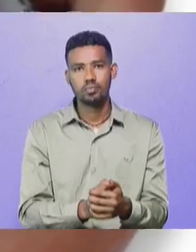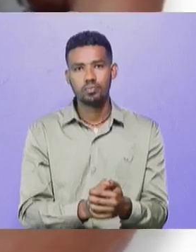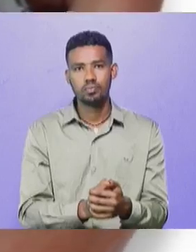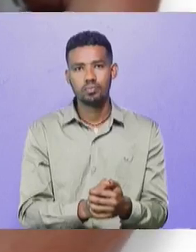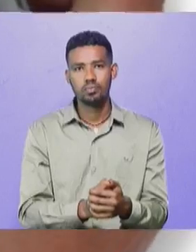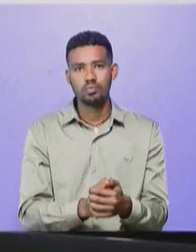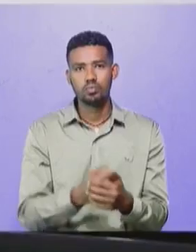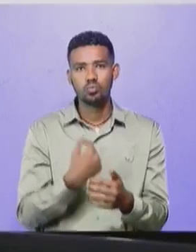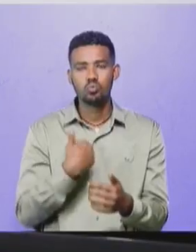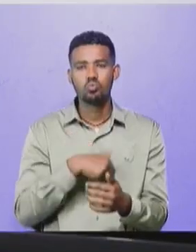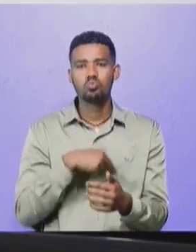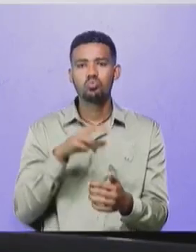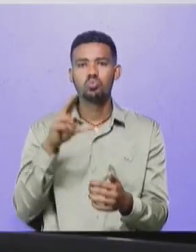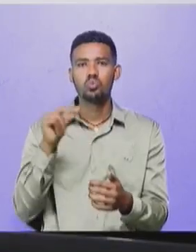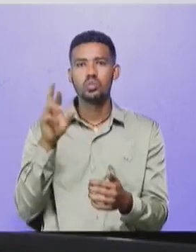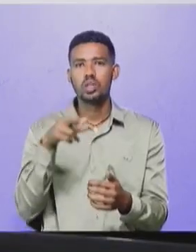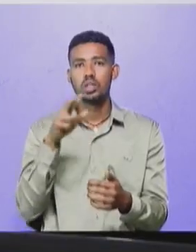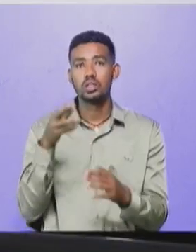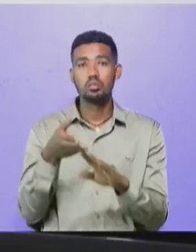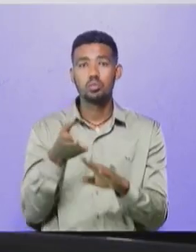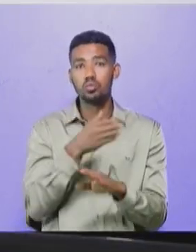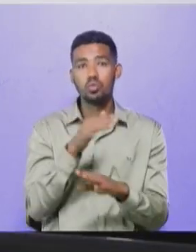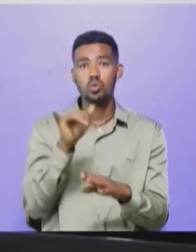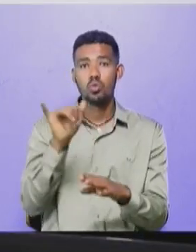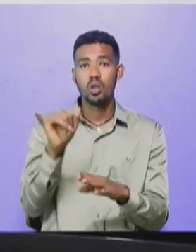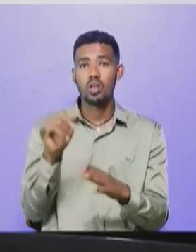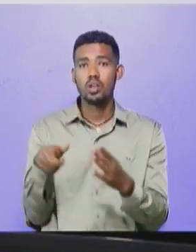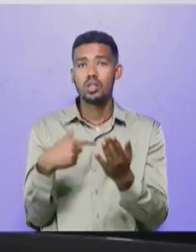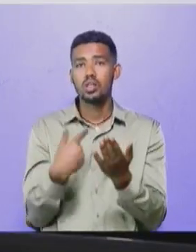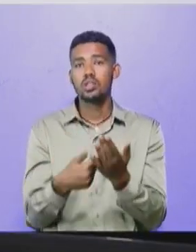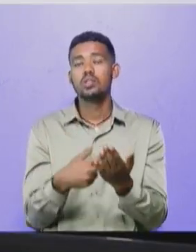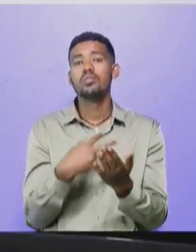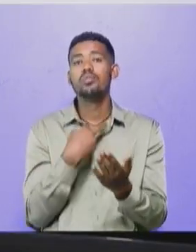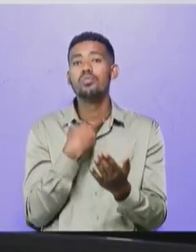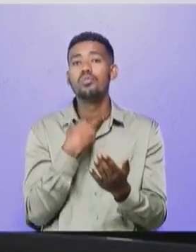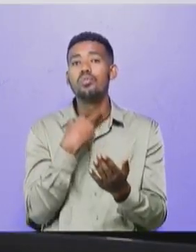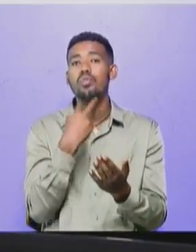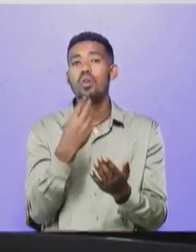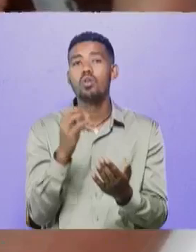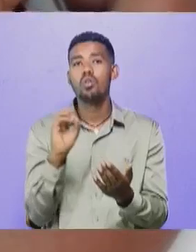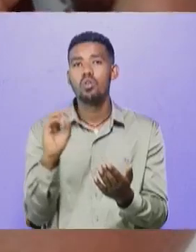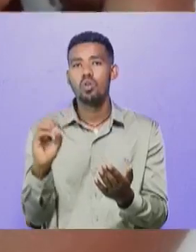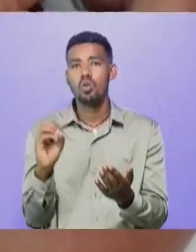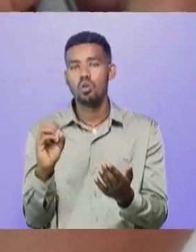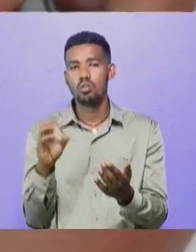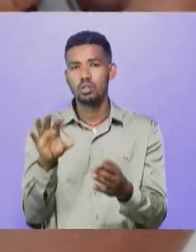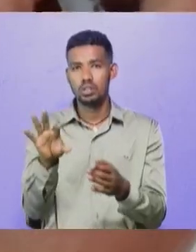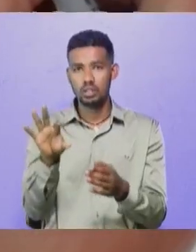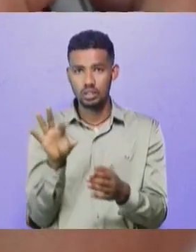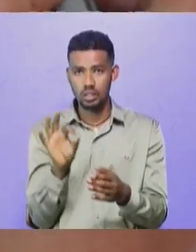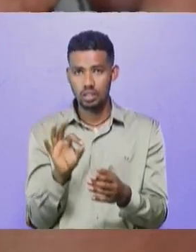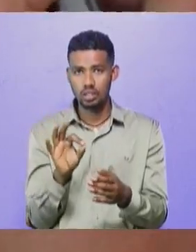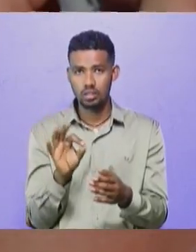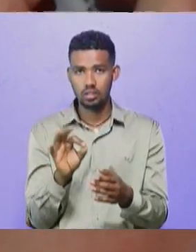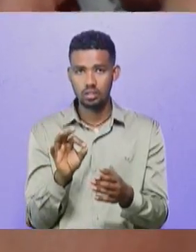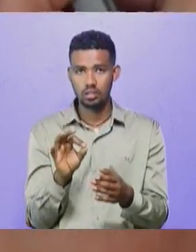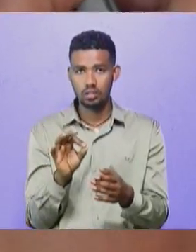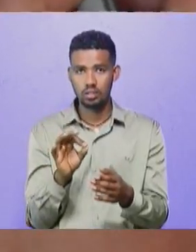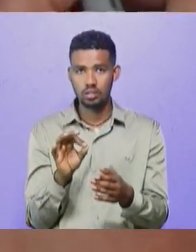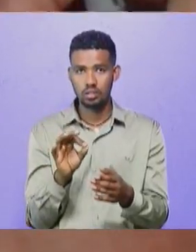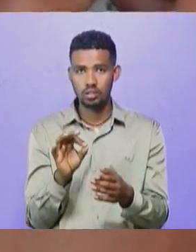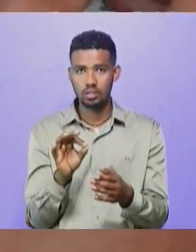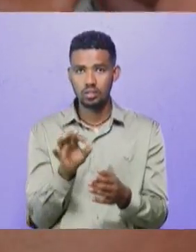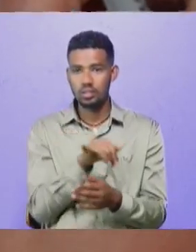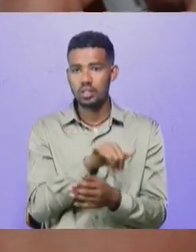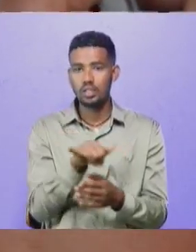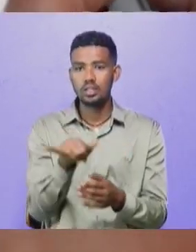We don't cancel because before y there is a vowel o, so just take the